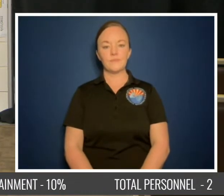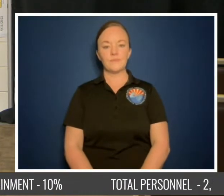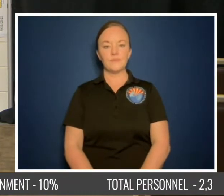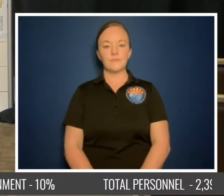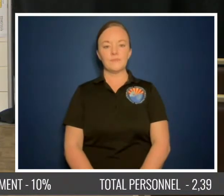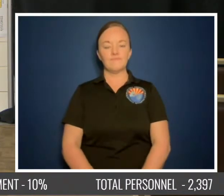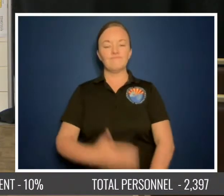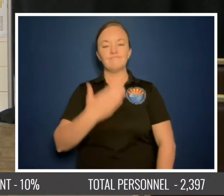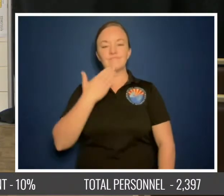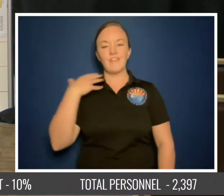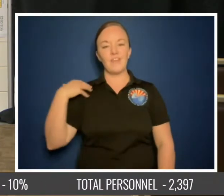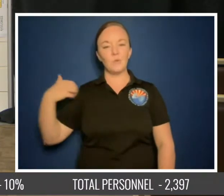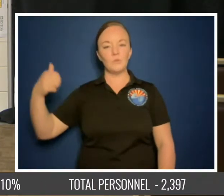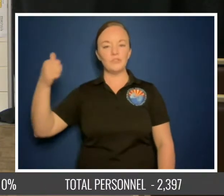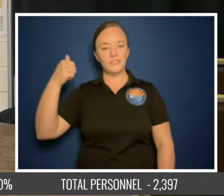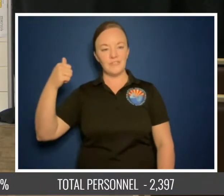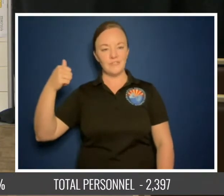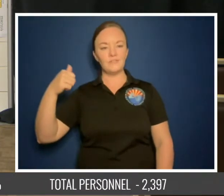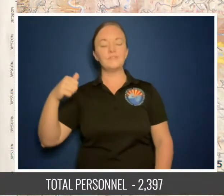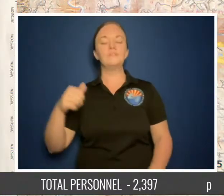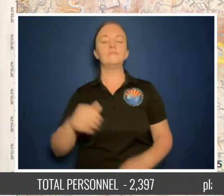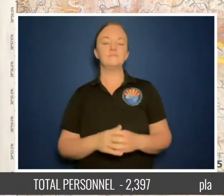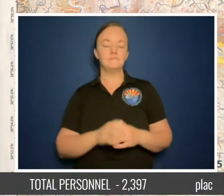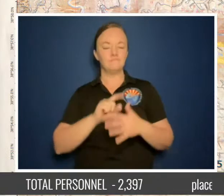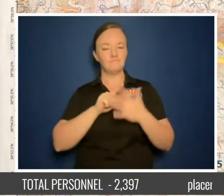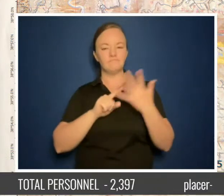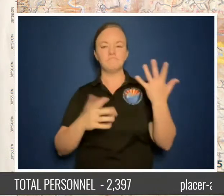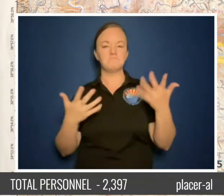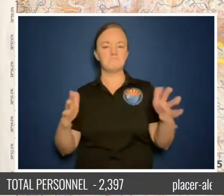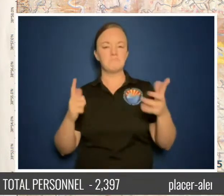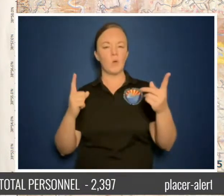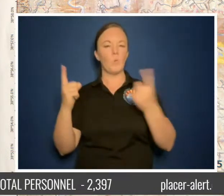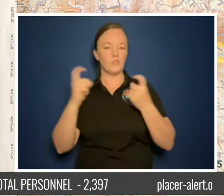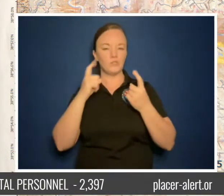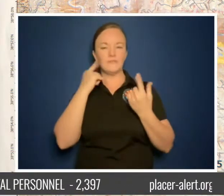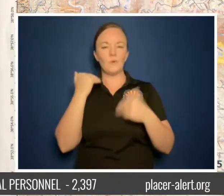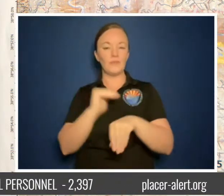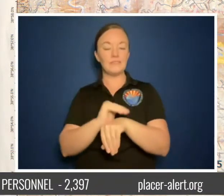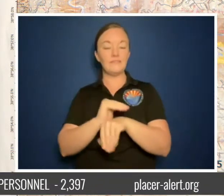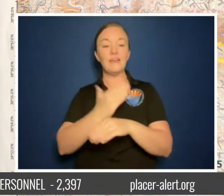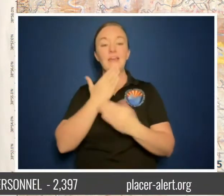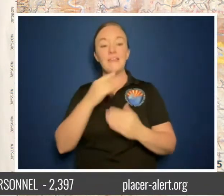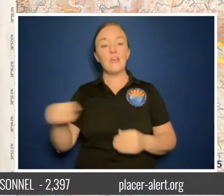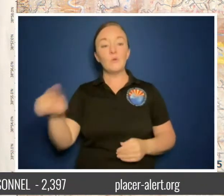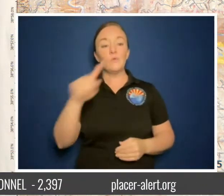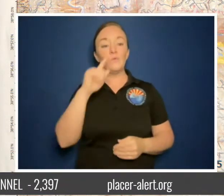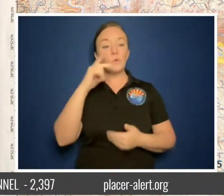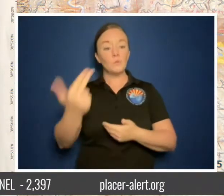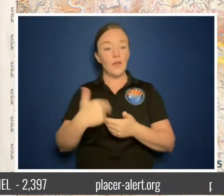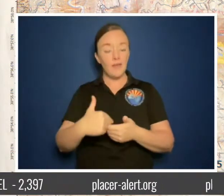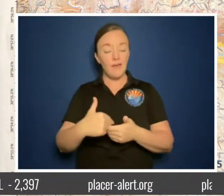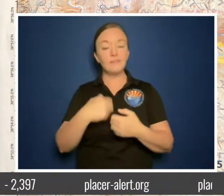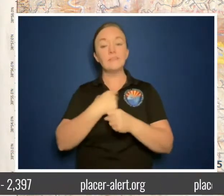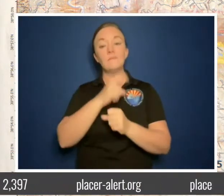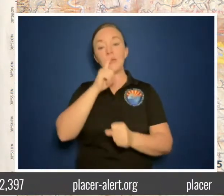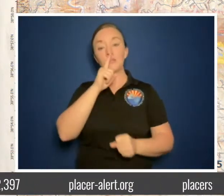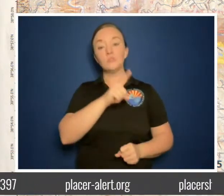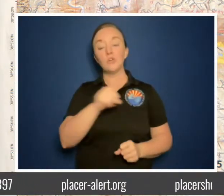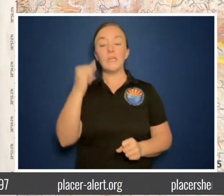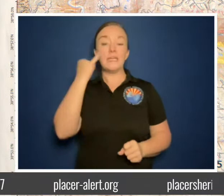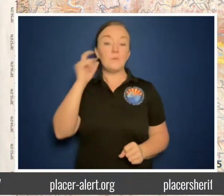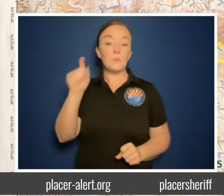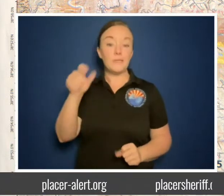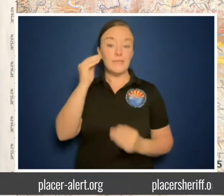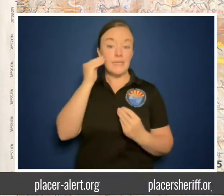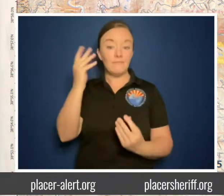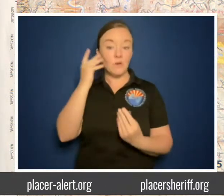Thank you, Chiefs. That's the questions that we've had for this evening. Thank you for joining us. Make sure that you guys, if you need information,